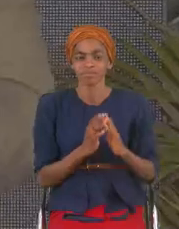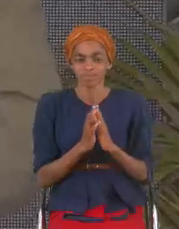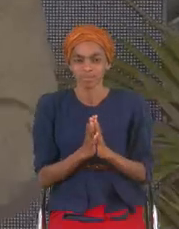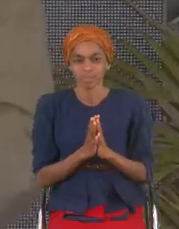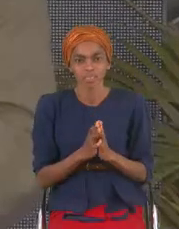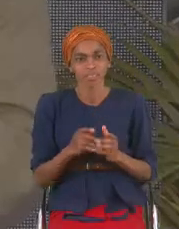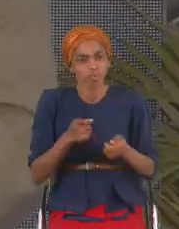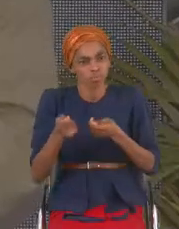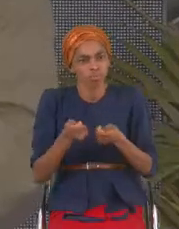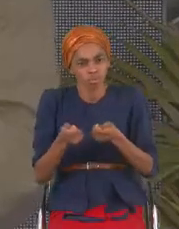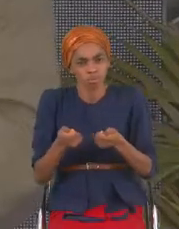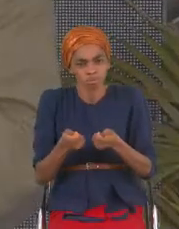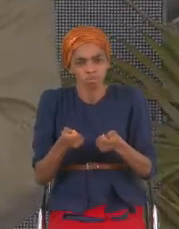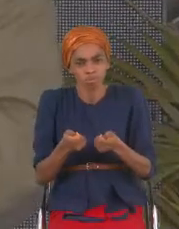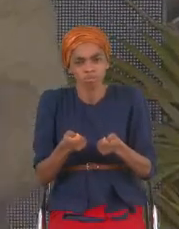disciplined,